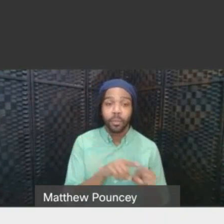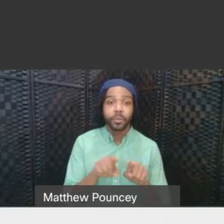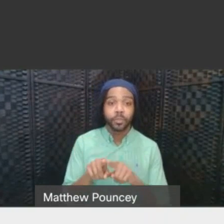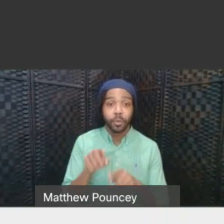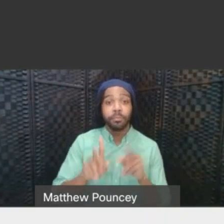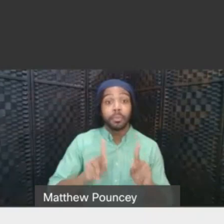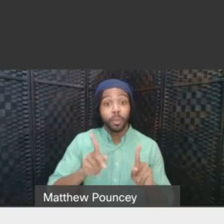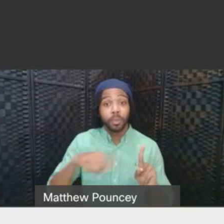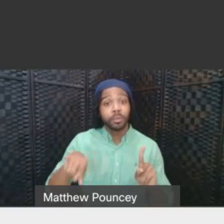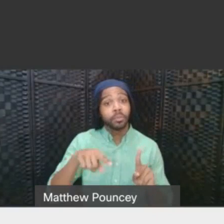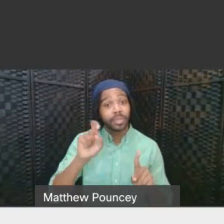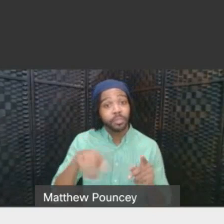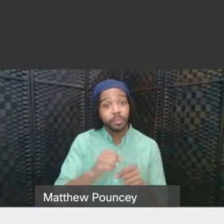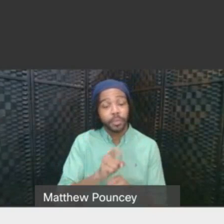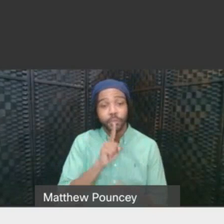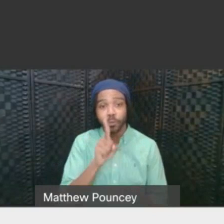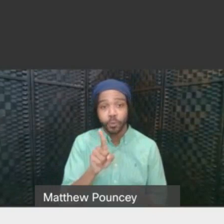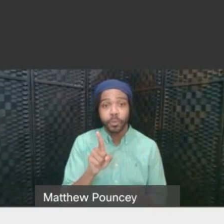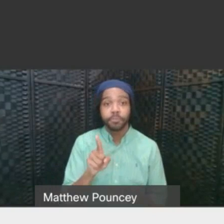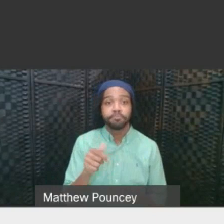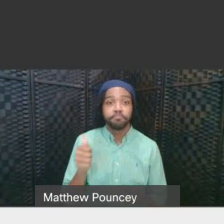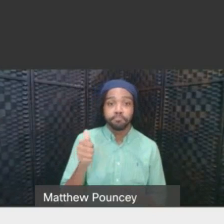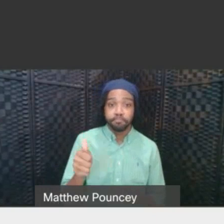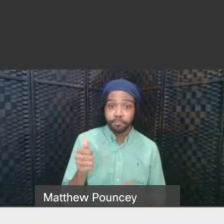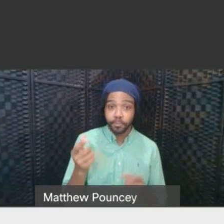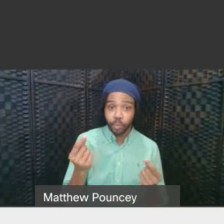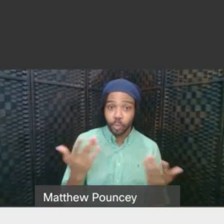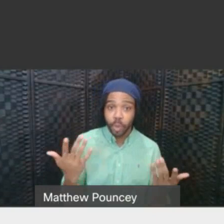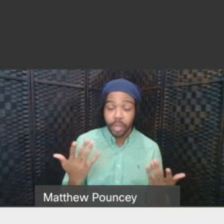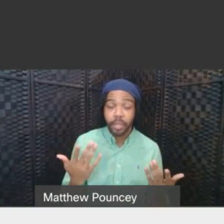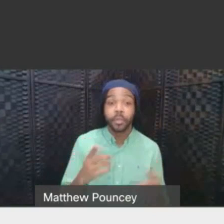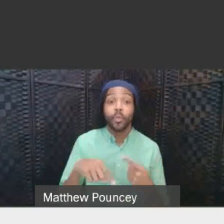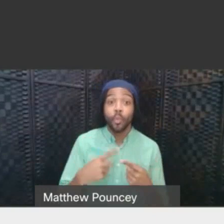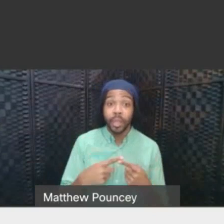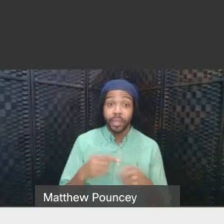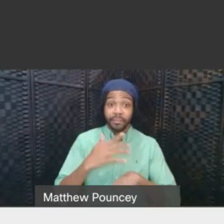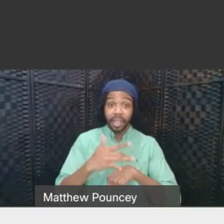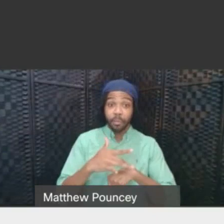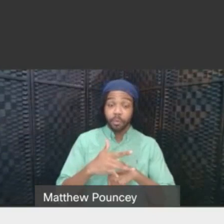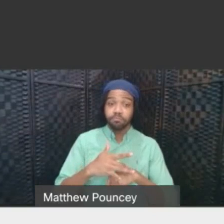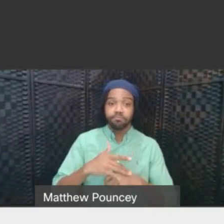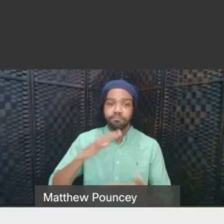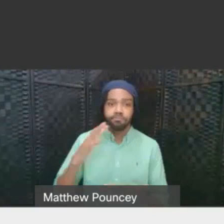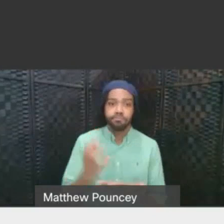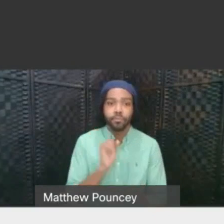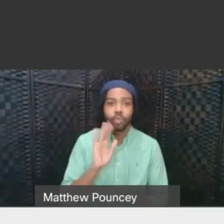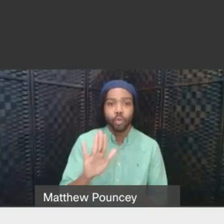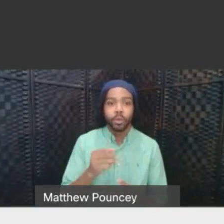people need to be making sure that they are, when it is available, getting their booster.